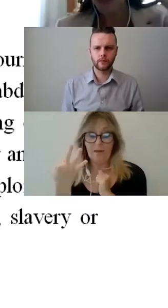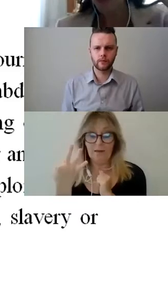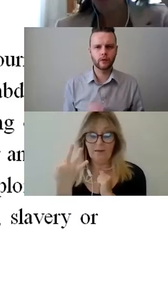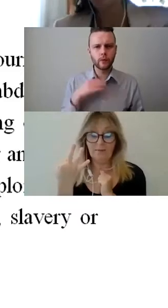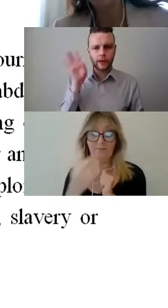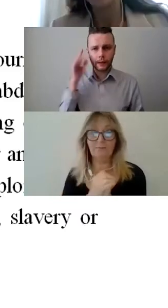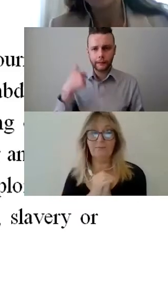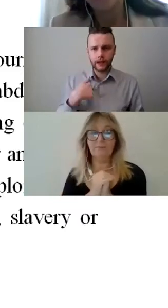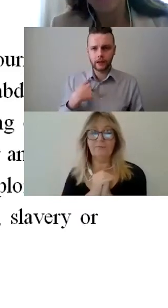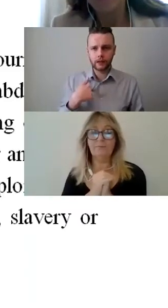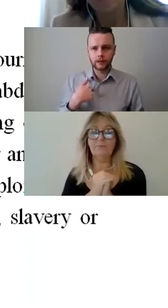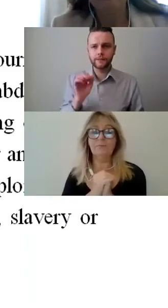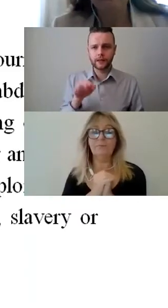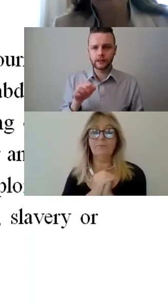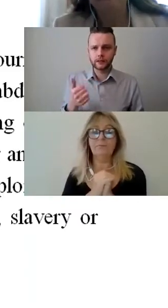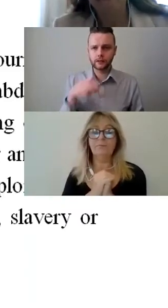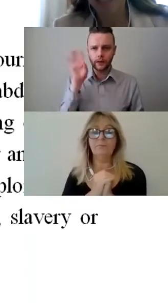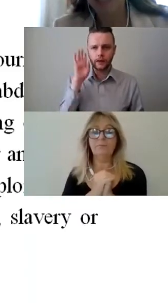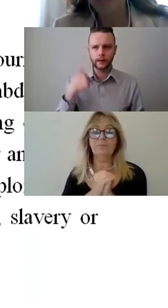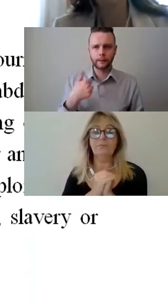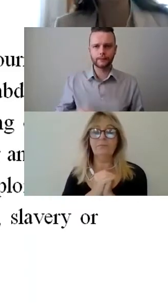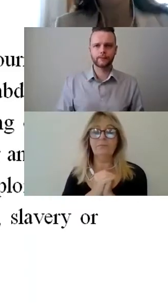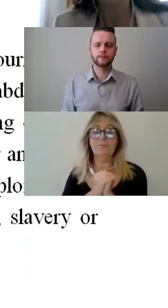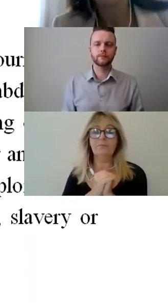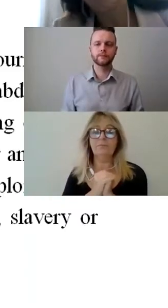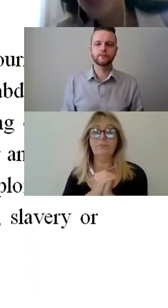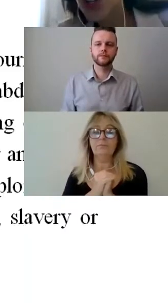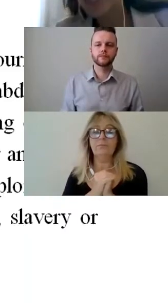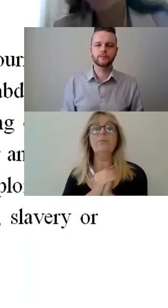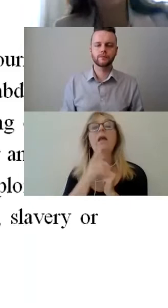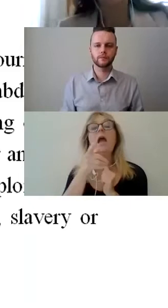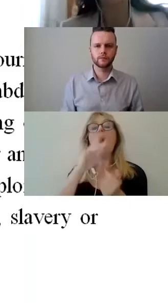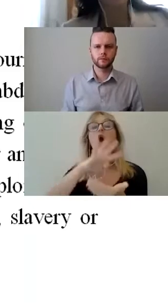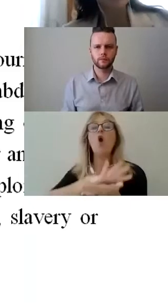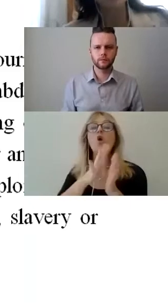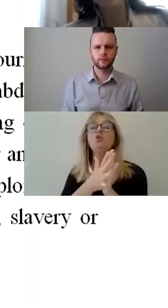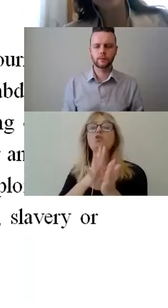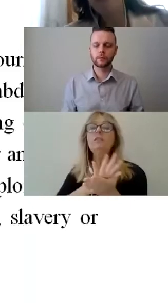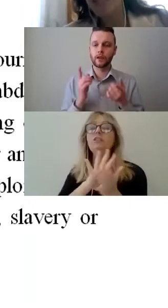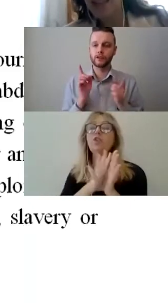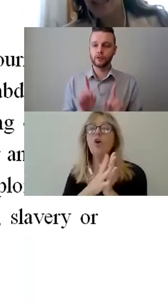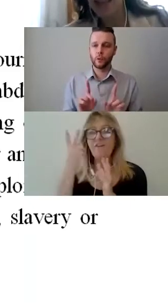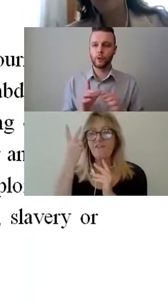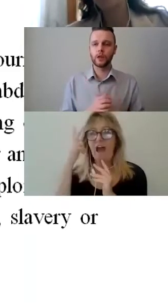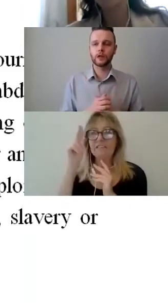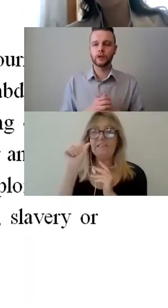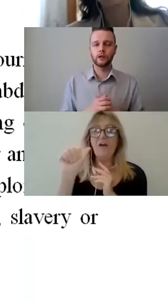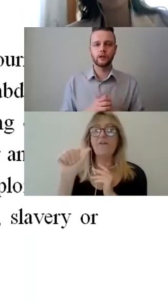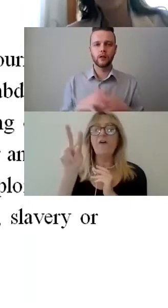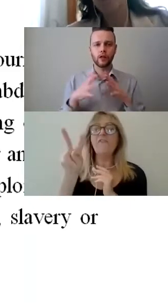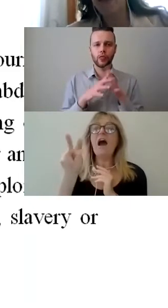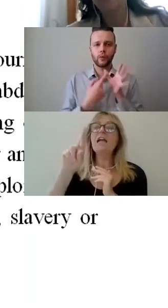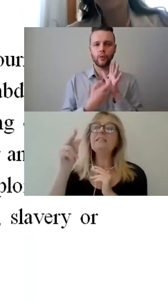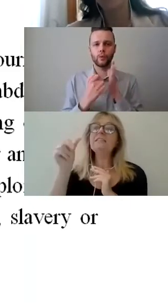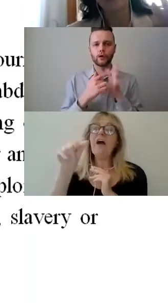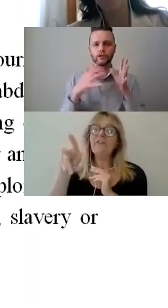me? Yes, we can. La Convenzione di Varsavia. So the Warsaw